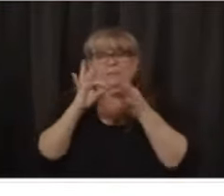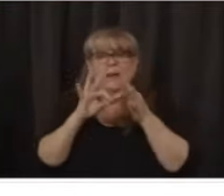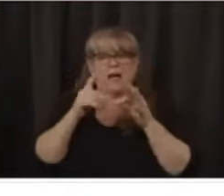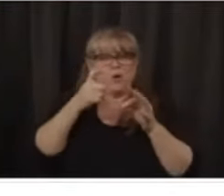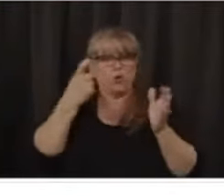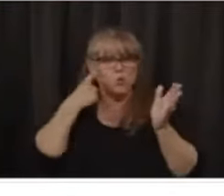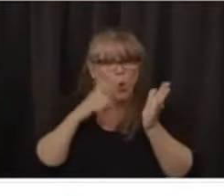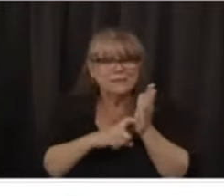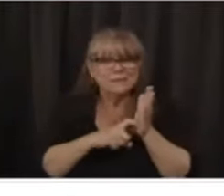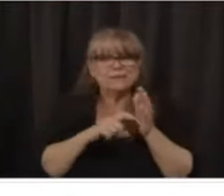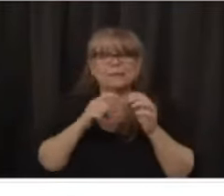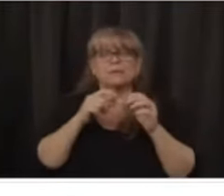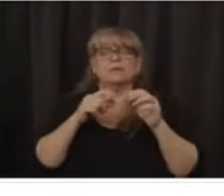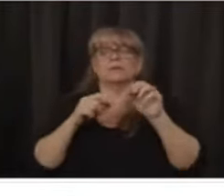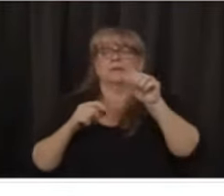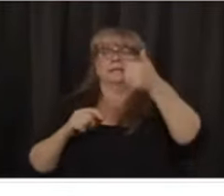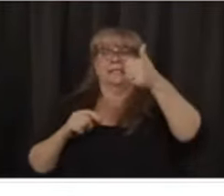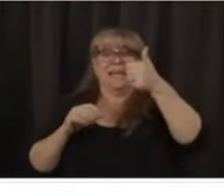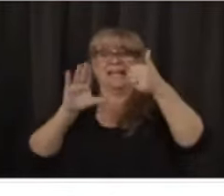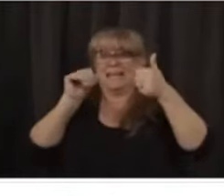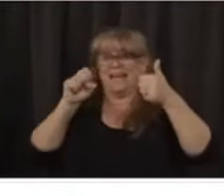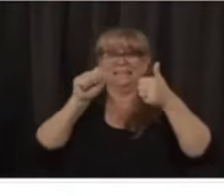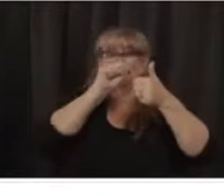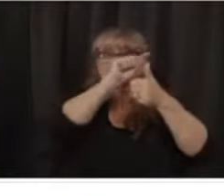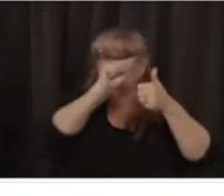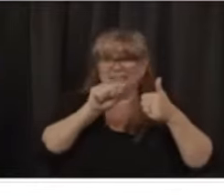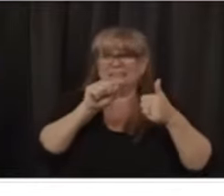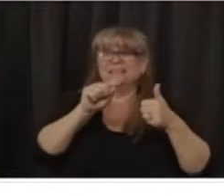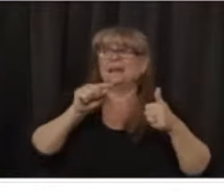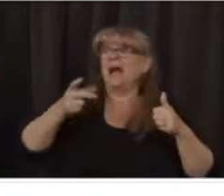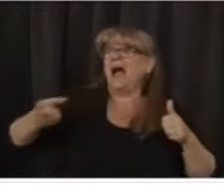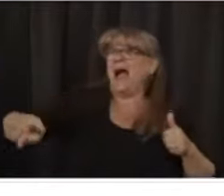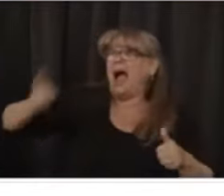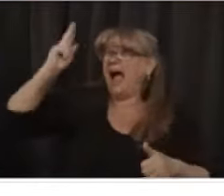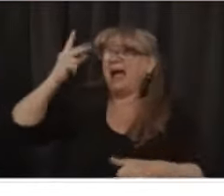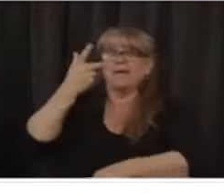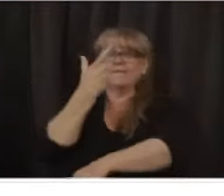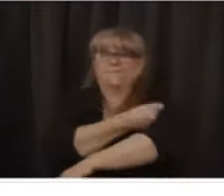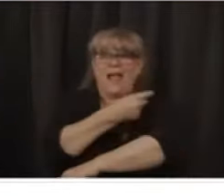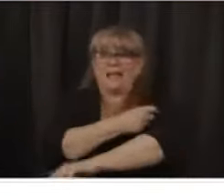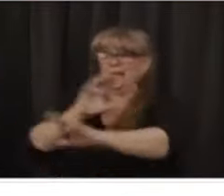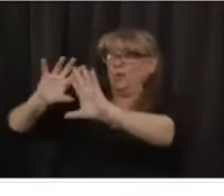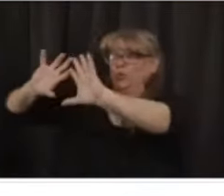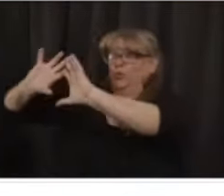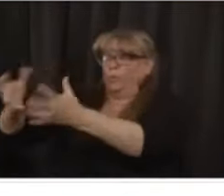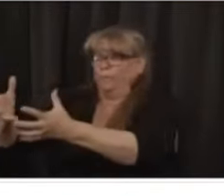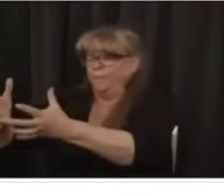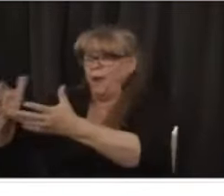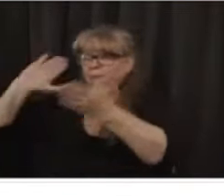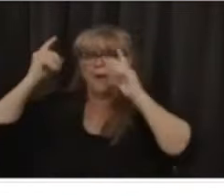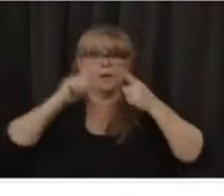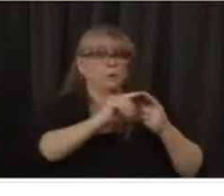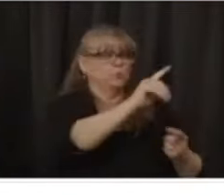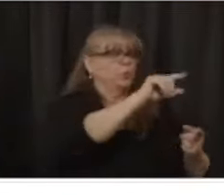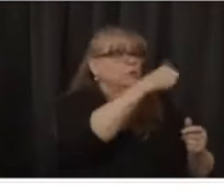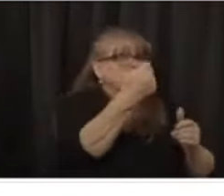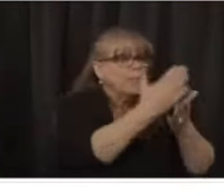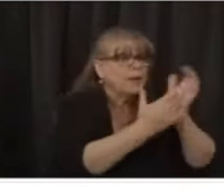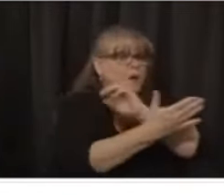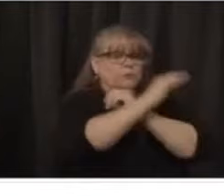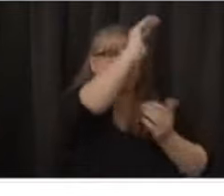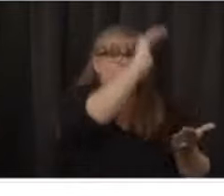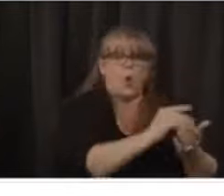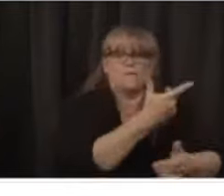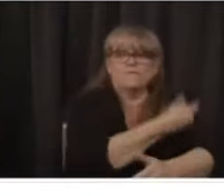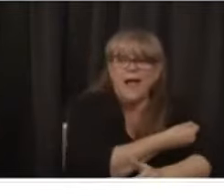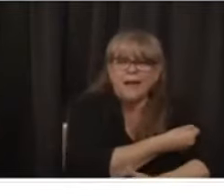case rates in counties that have high vaccination rates compared to counties that have lower vaccination rates. And so this is a correlation analysis